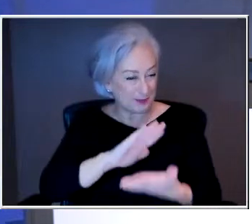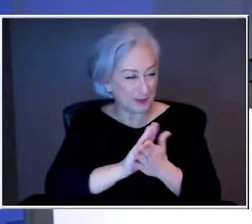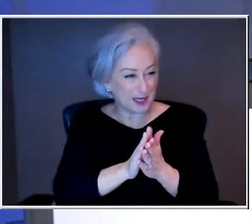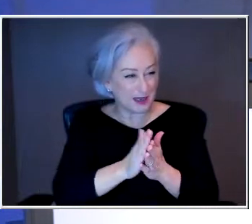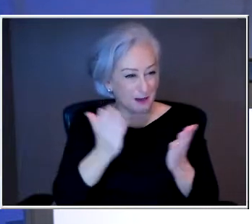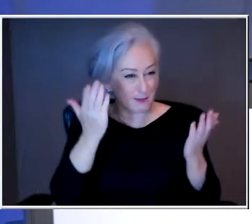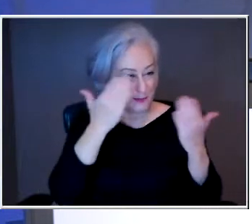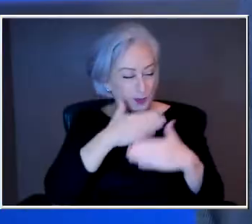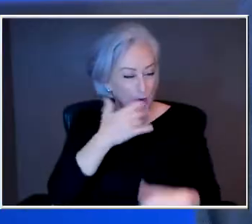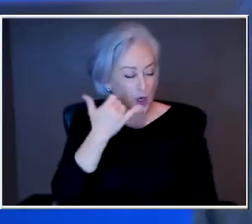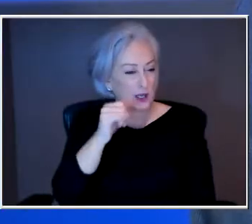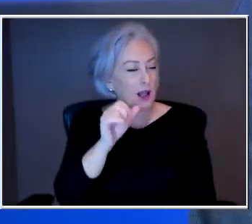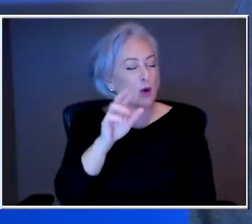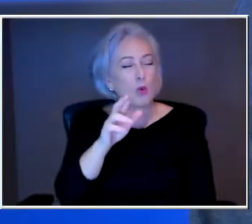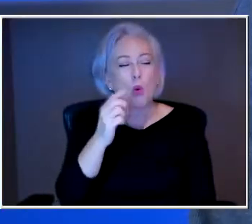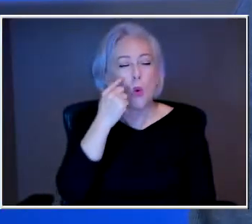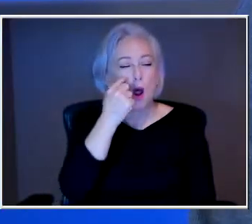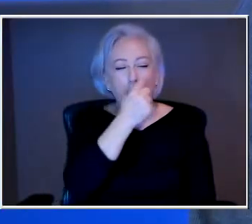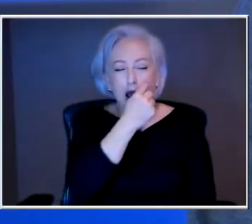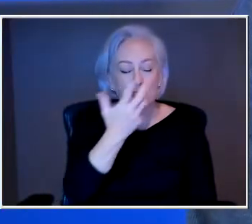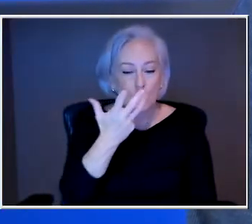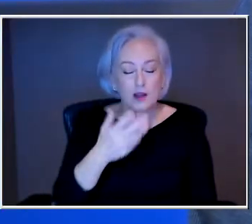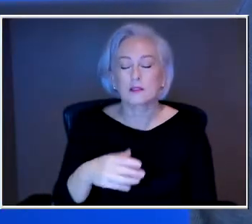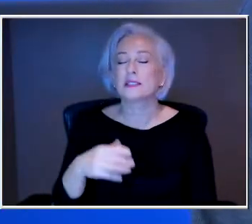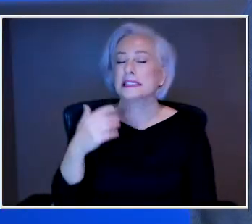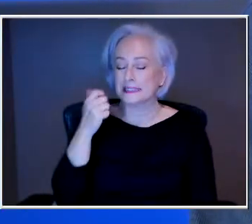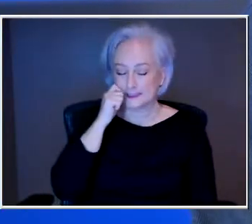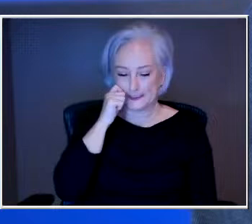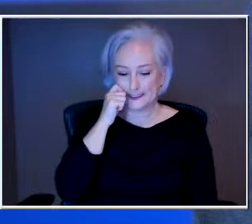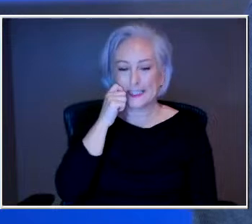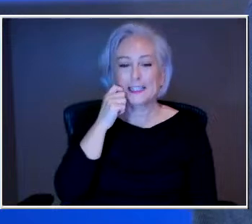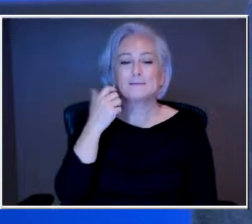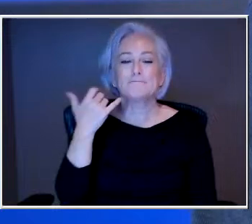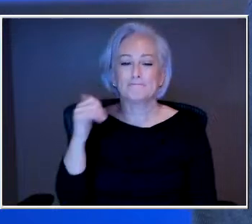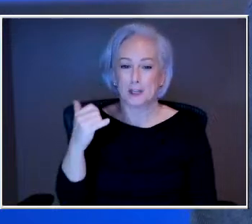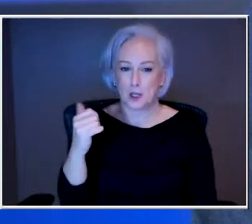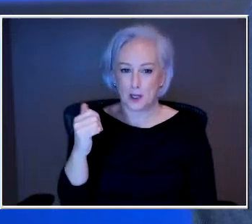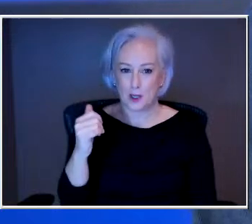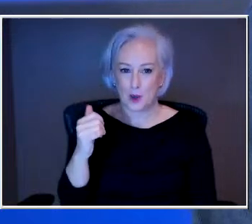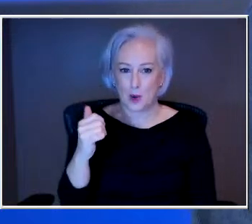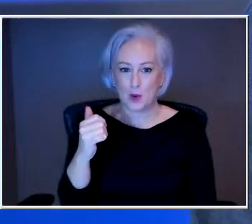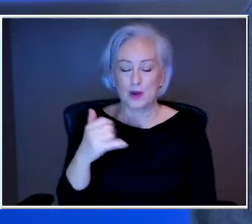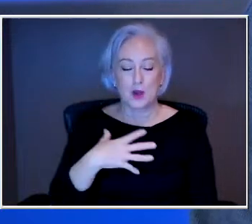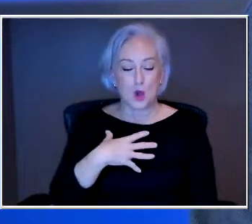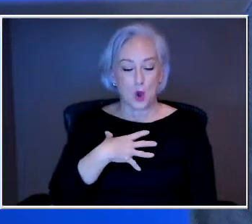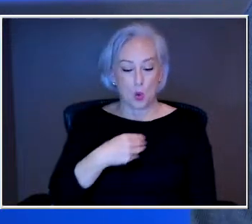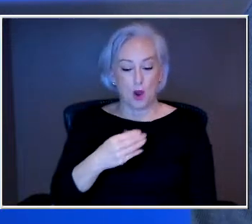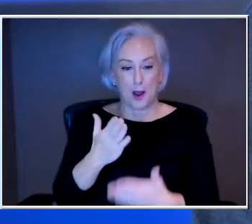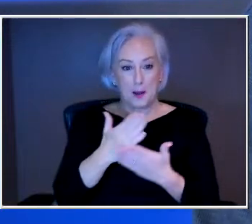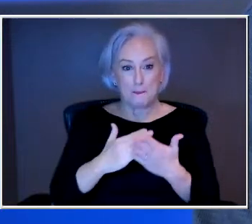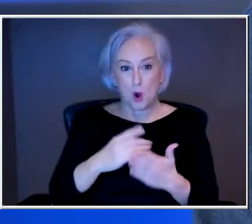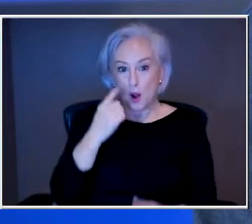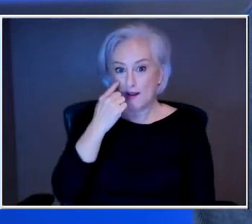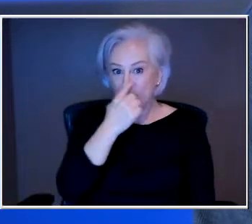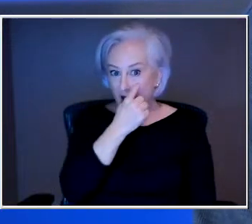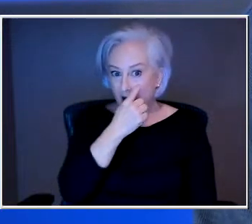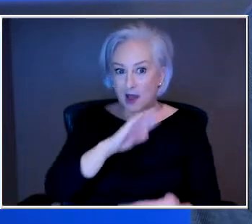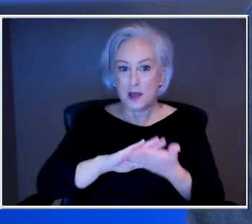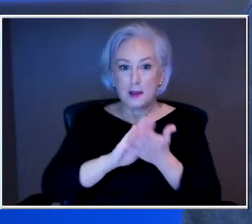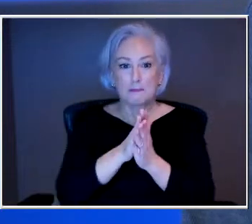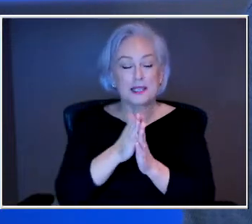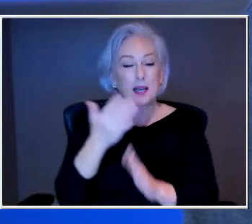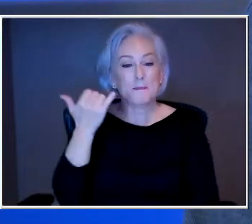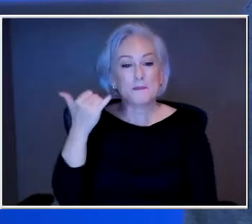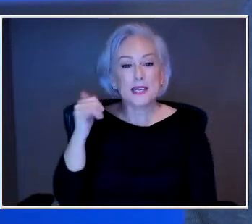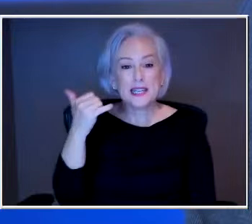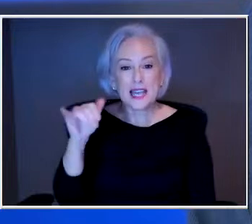eyes? My skin turned yellow. My eye, the whites of my eyes turned very yellow, and it